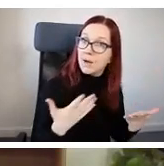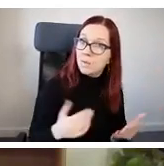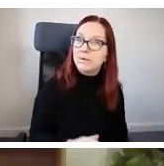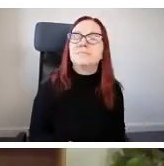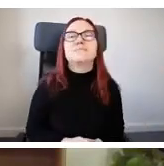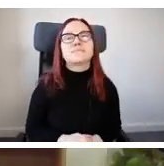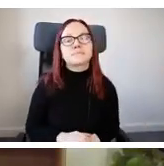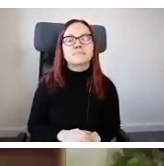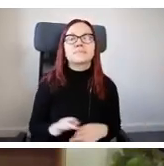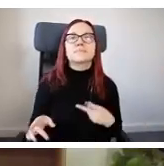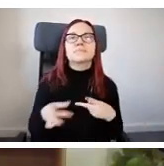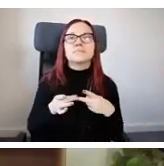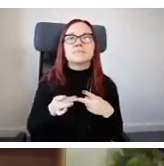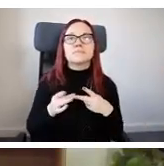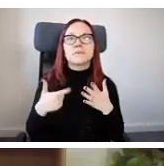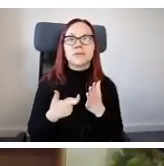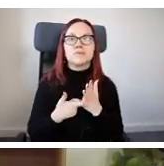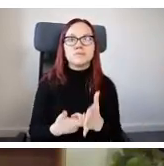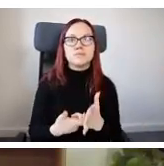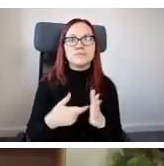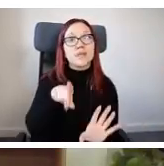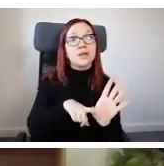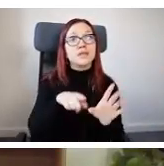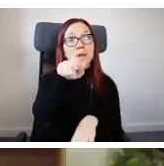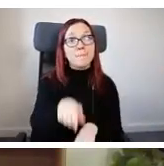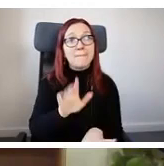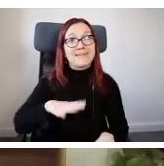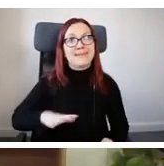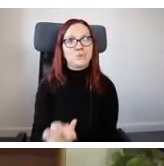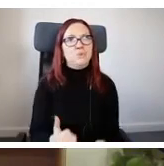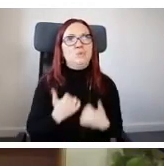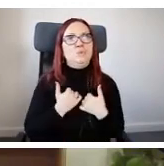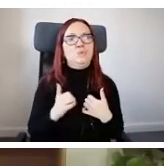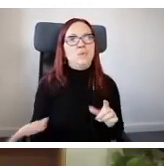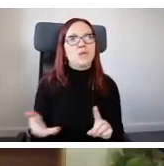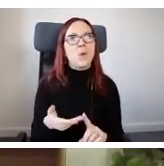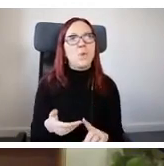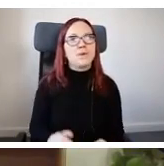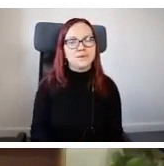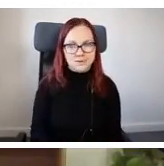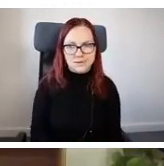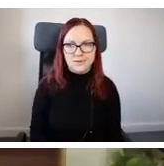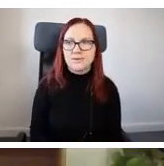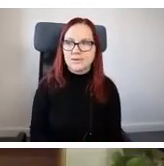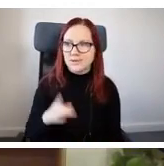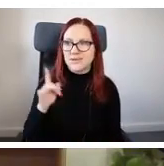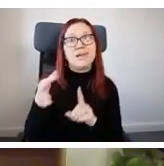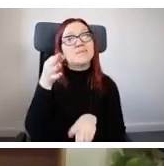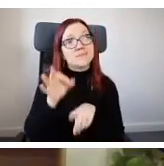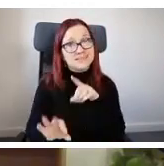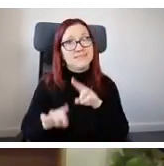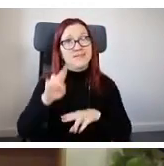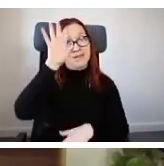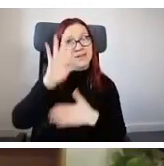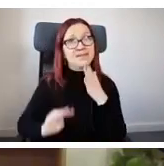Another recommendation is that young people owning the goals is essential, and particularly when experiencing depression at